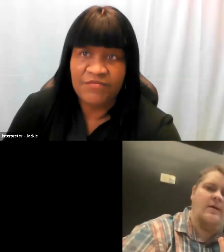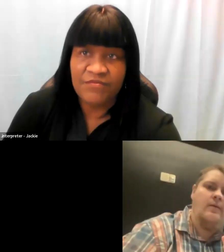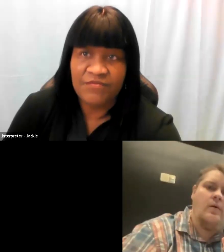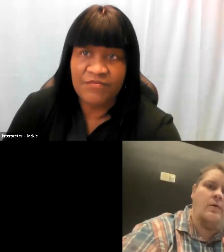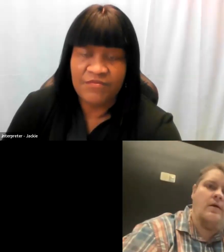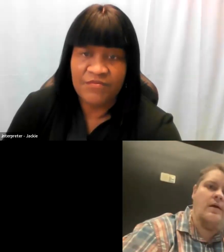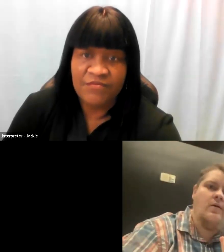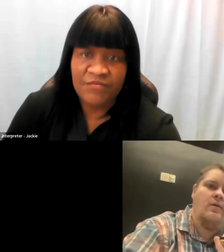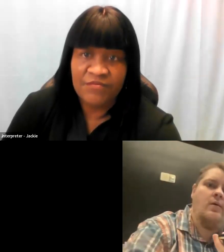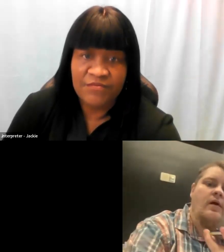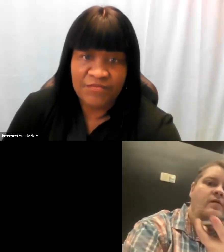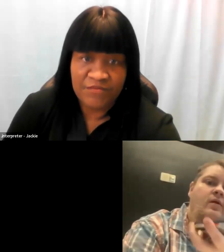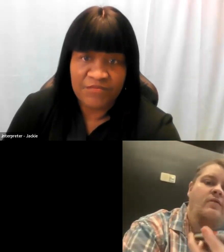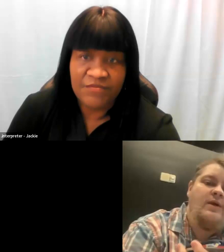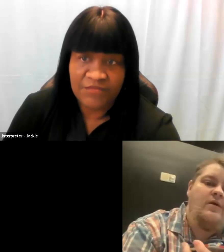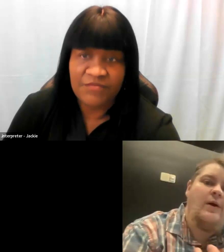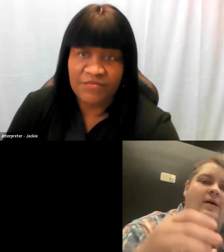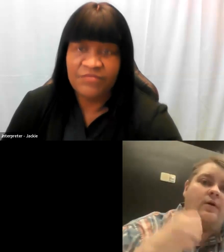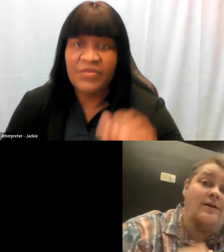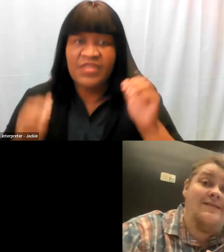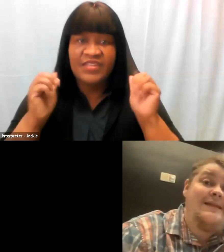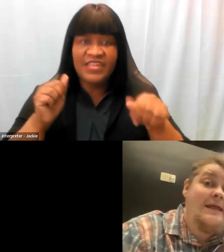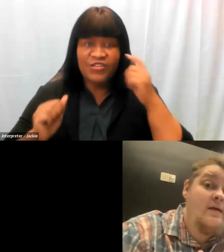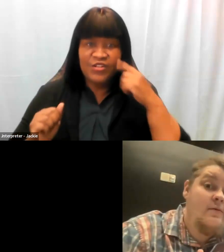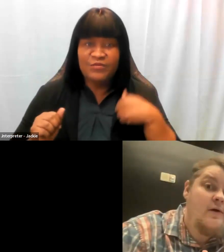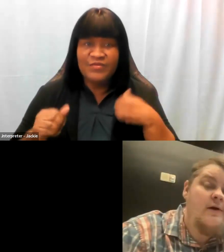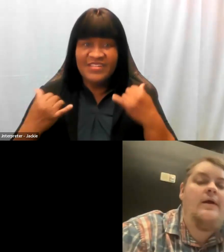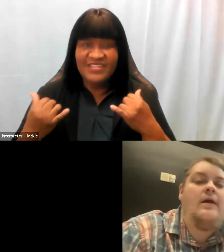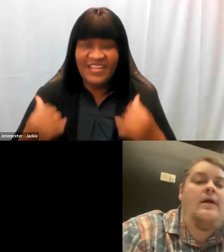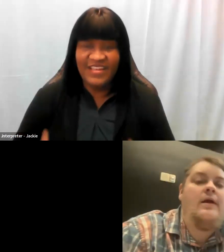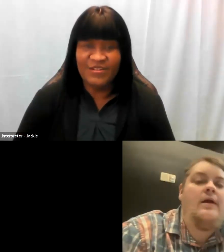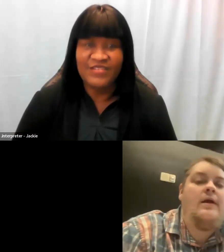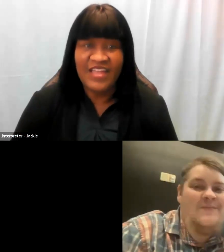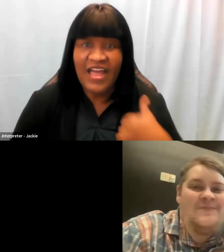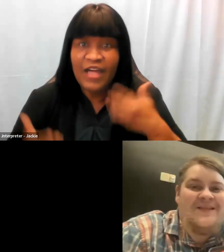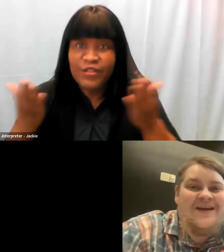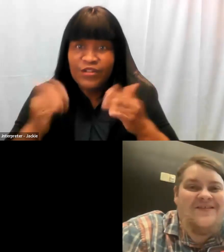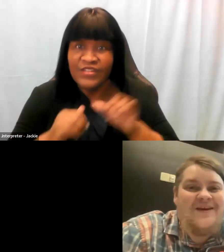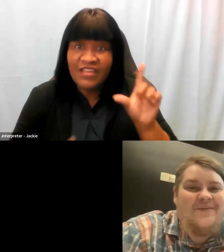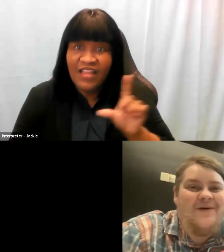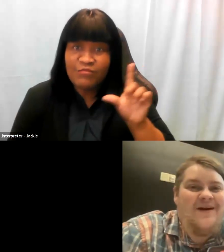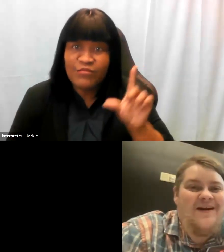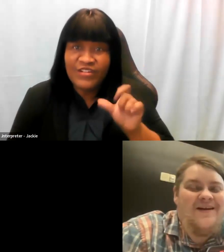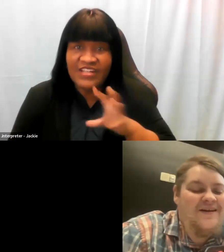Can you hear me all right now? Okay, sorry for being quiet. We are in the library. Last time